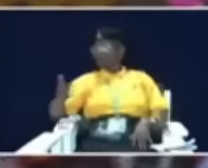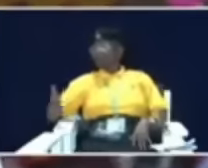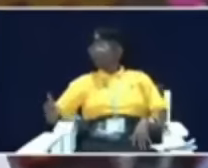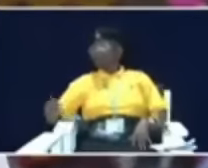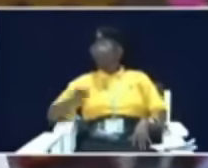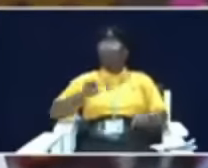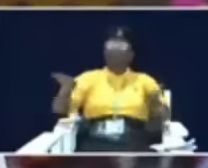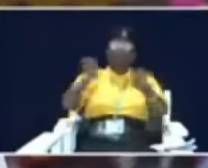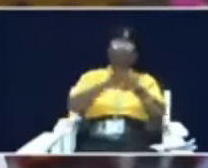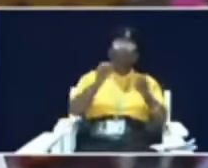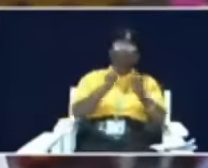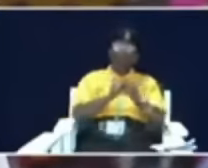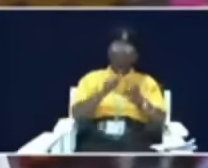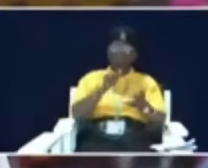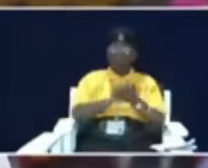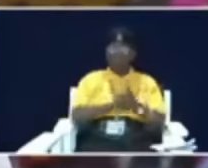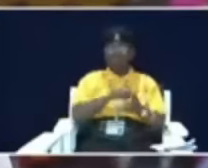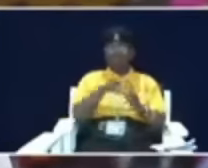When the world falls tonight,